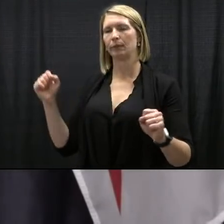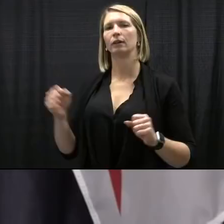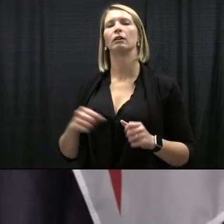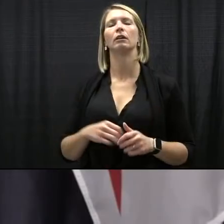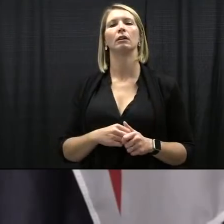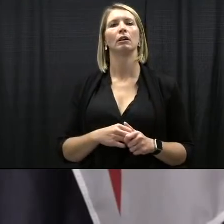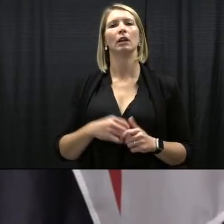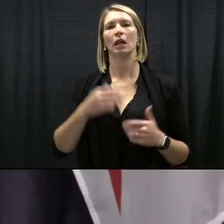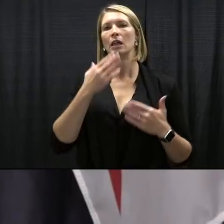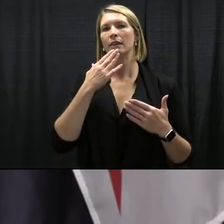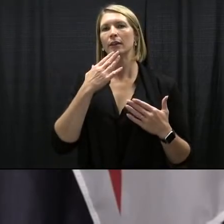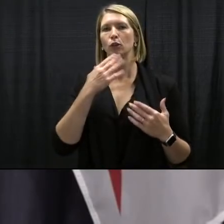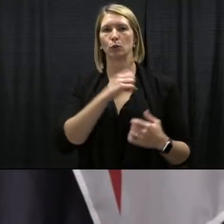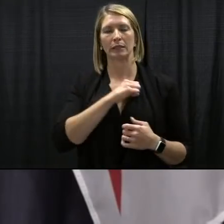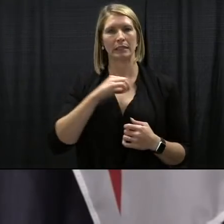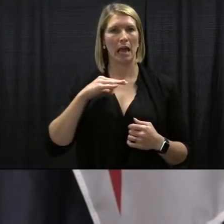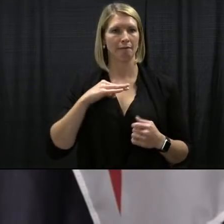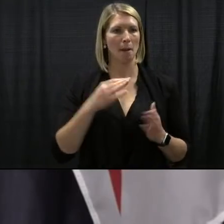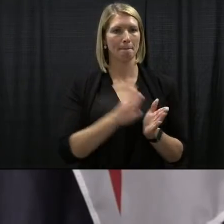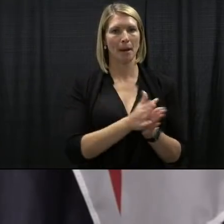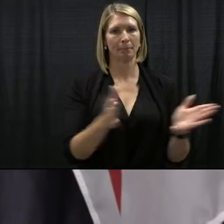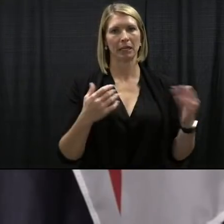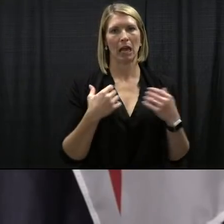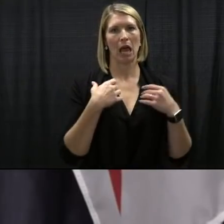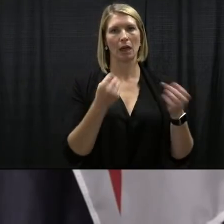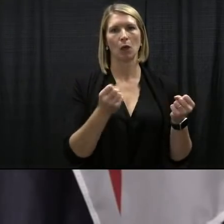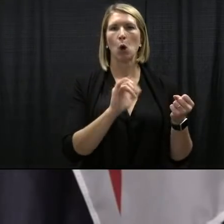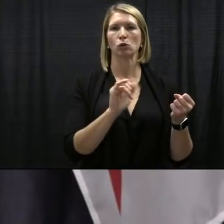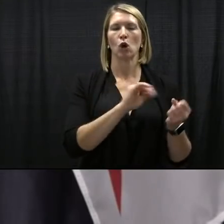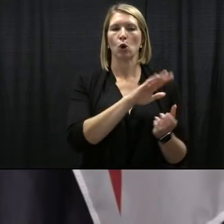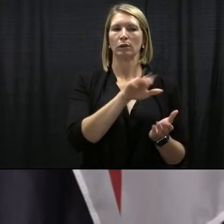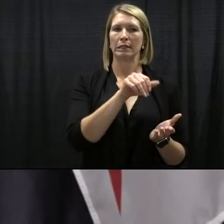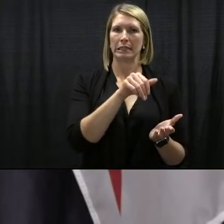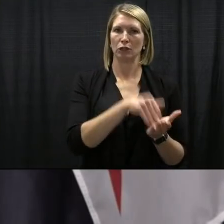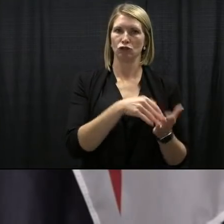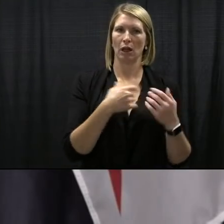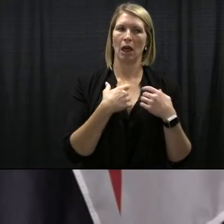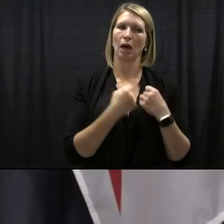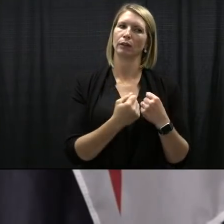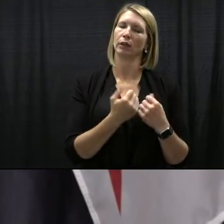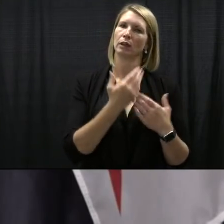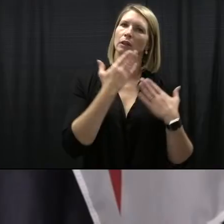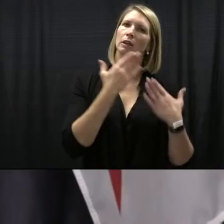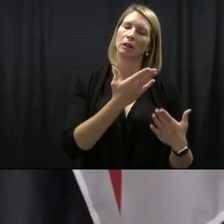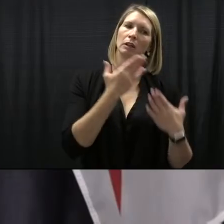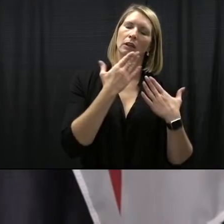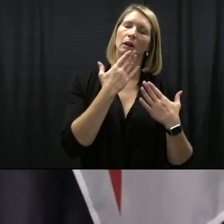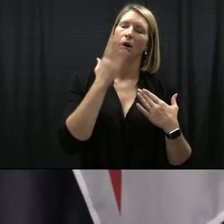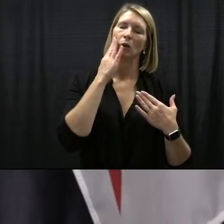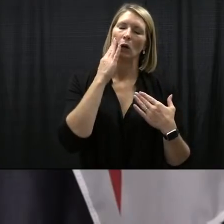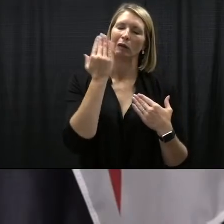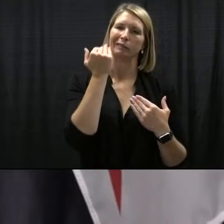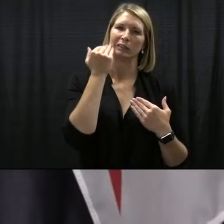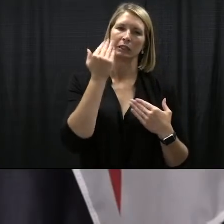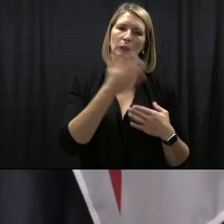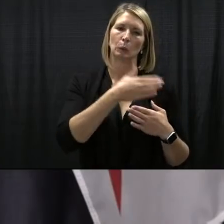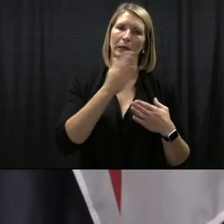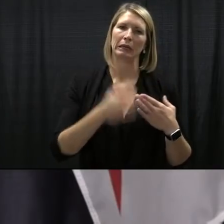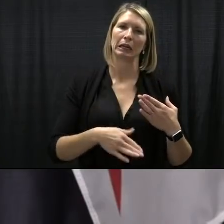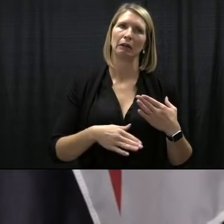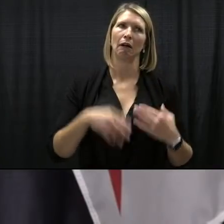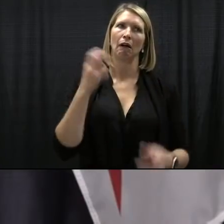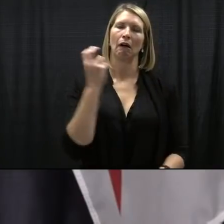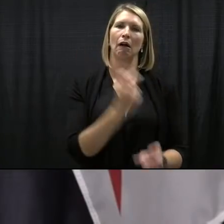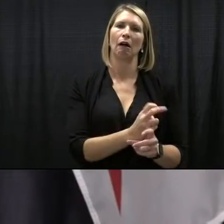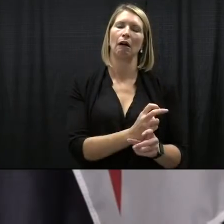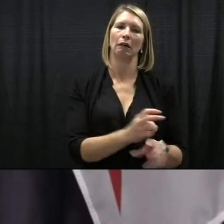staff in Central Health and Public Health for what was a very difficult weekend, very challenging, and they rose to the occasion,